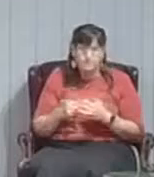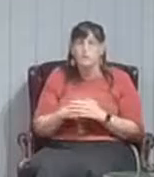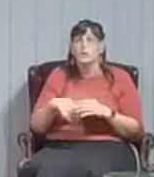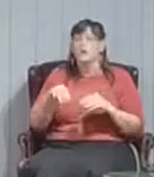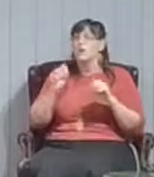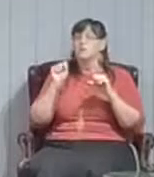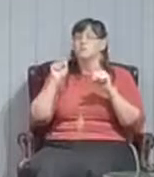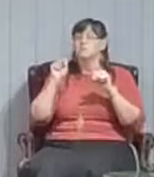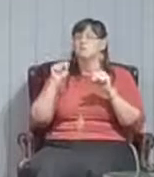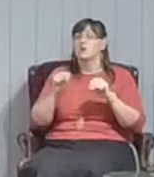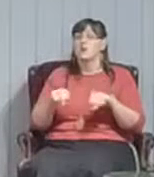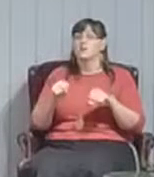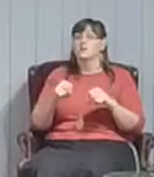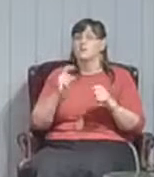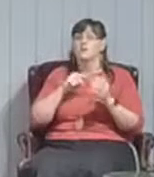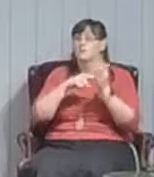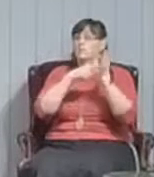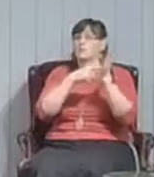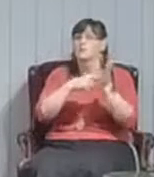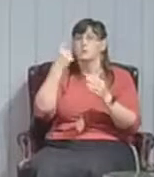I couldn't ever be a witness for God.